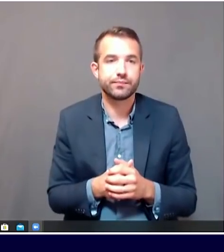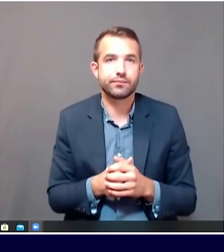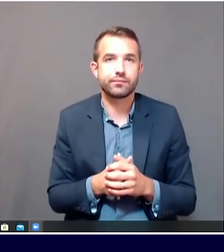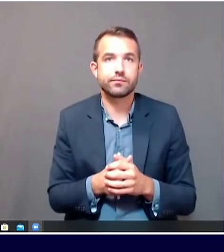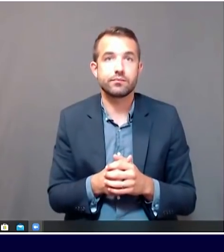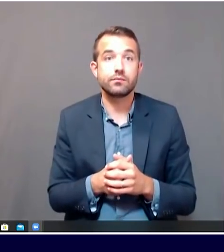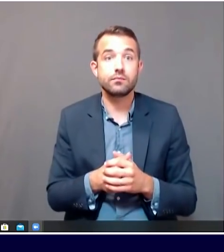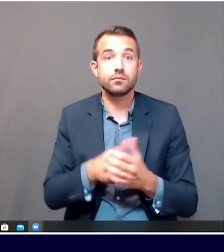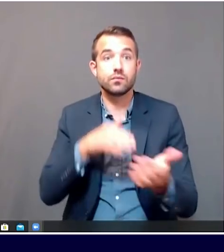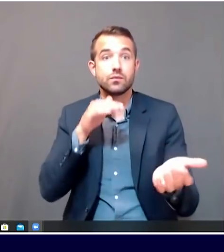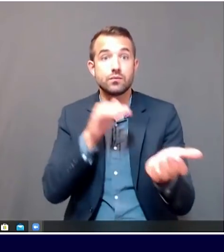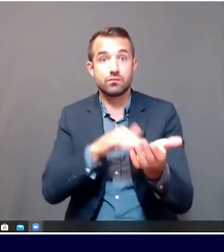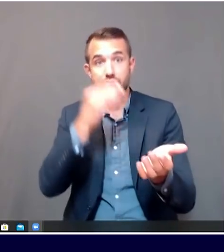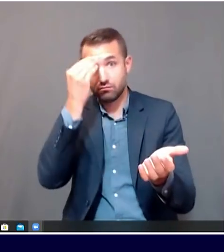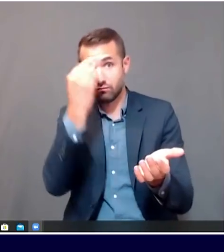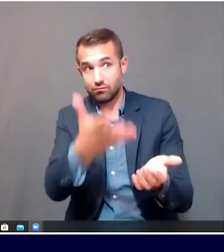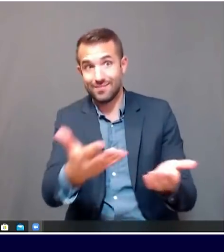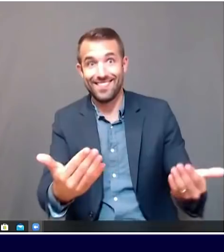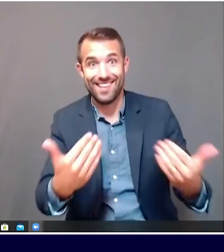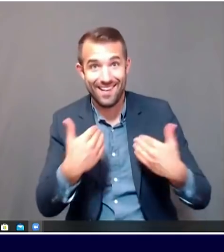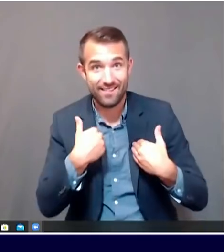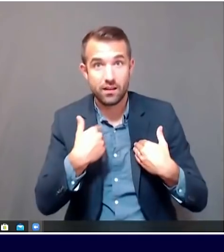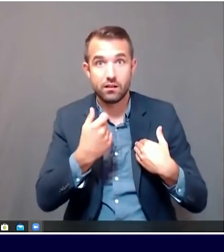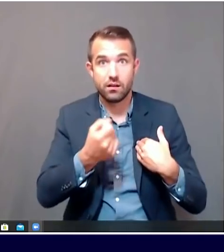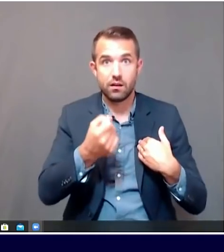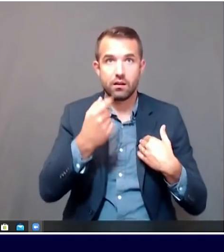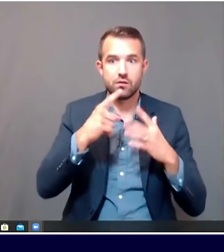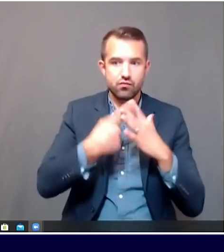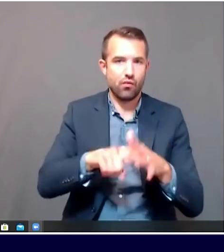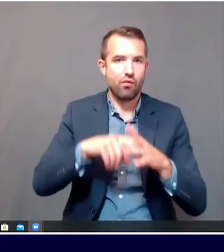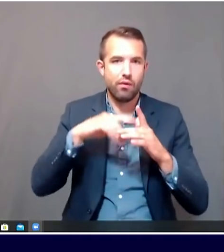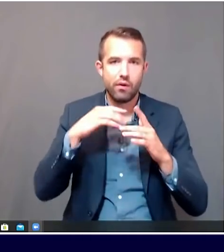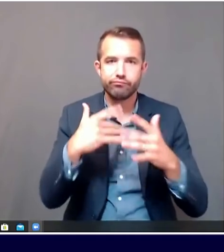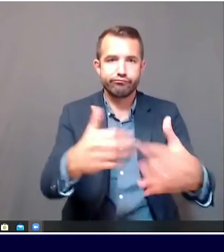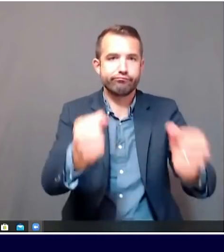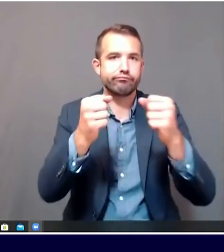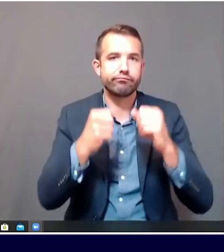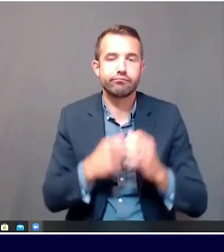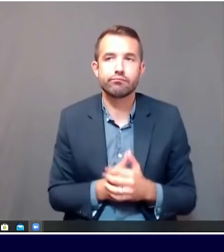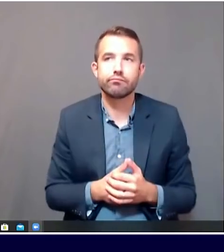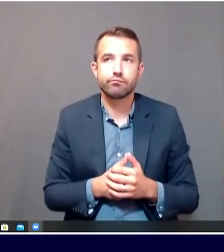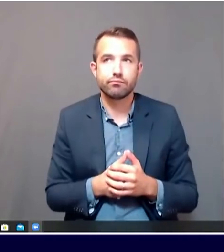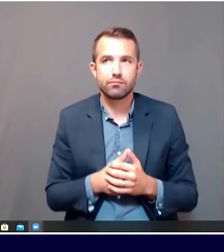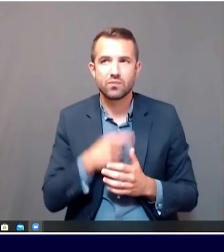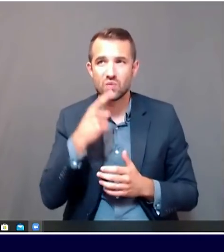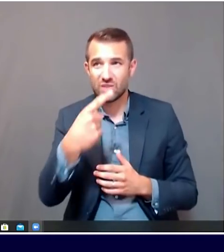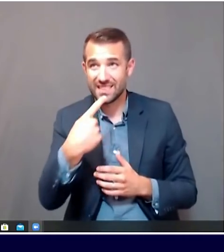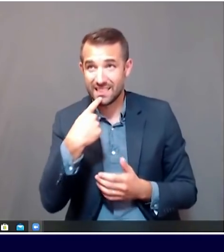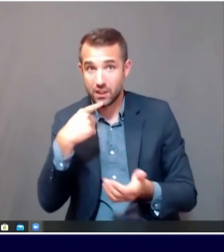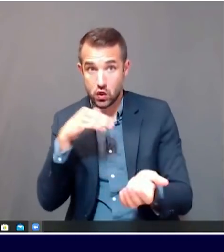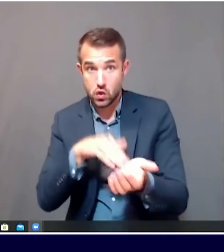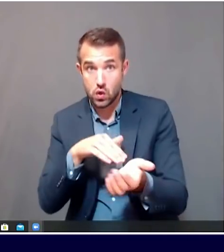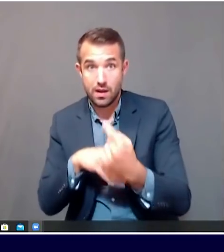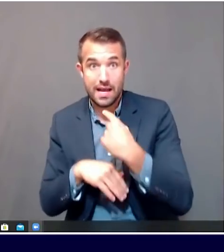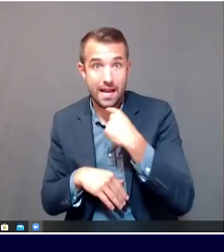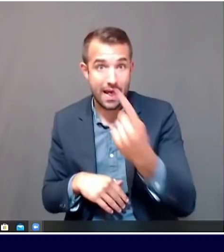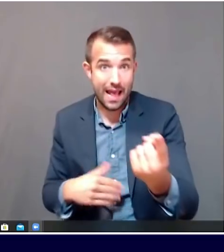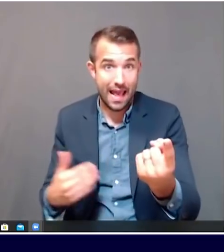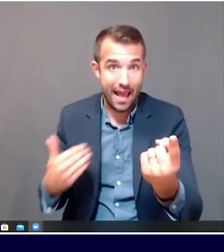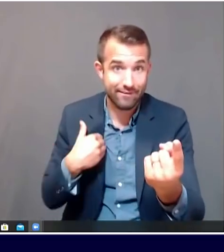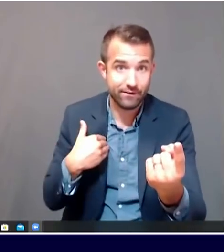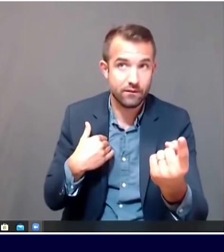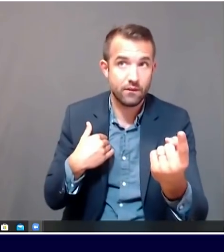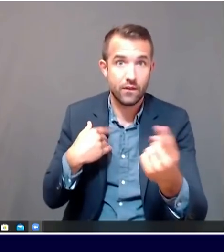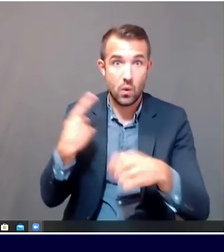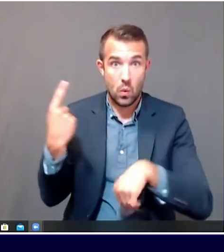patient. And the goal is within a day. Is that typically, are the contact tracers able to do that?